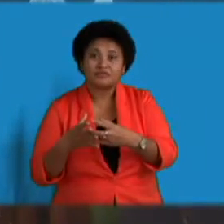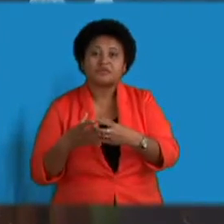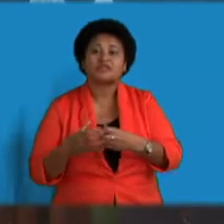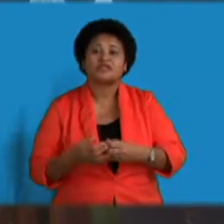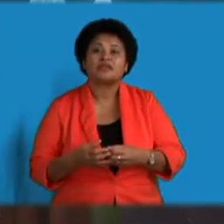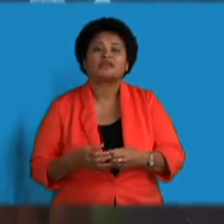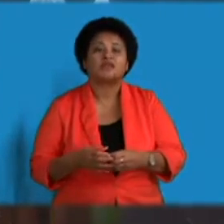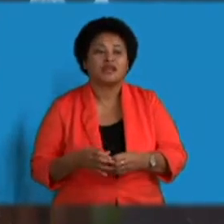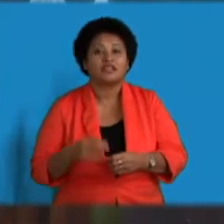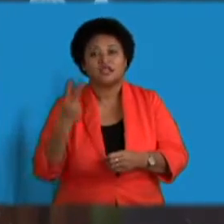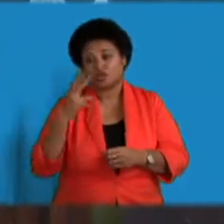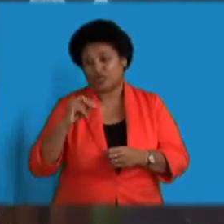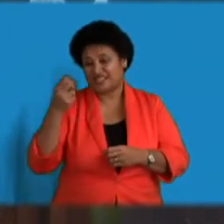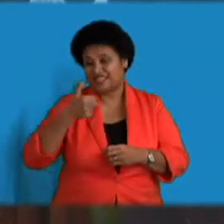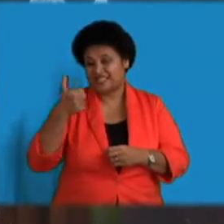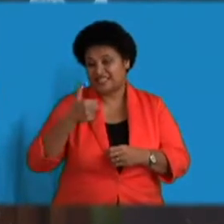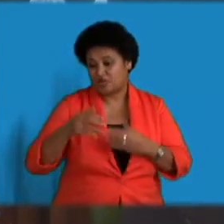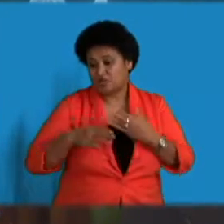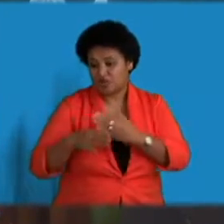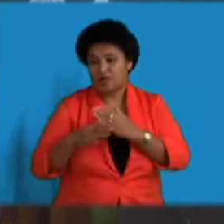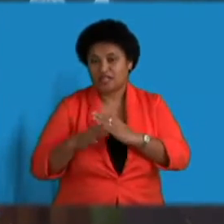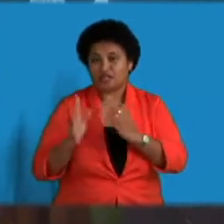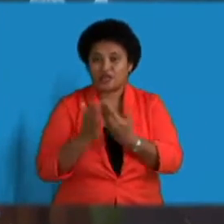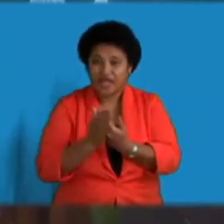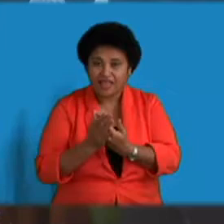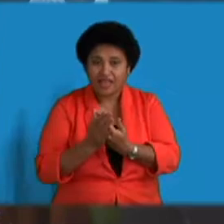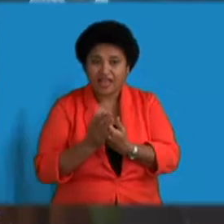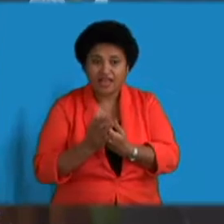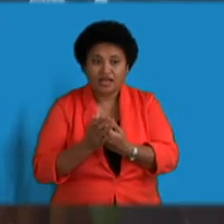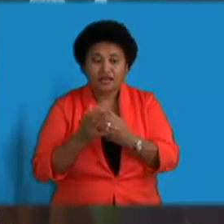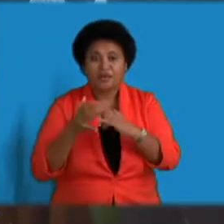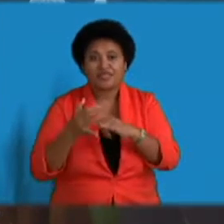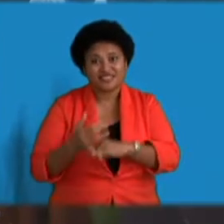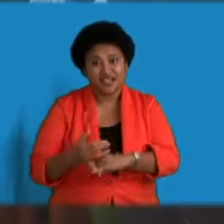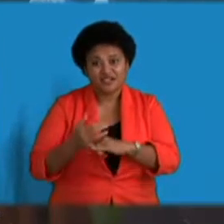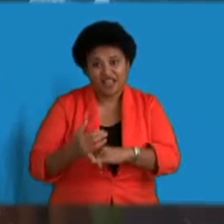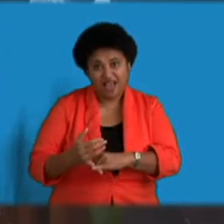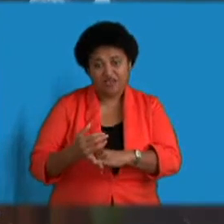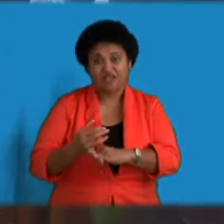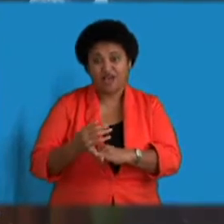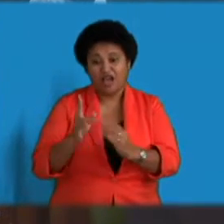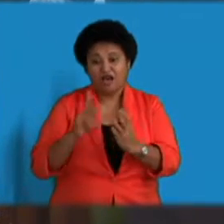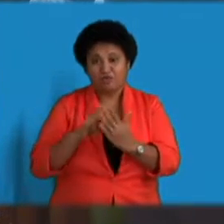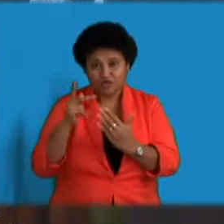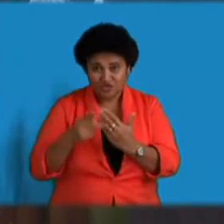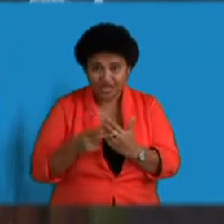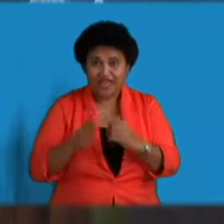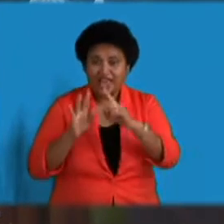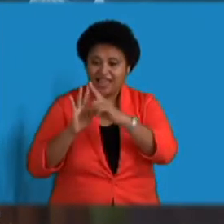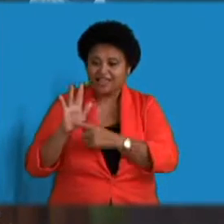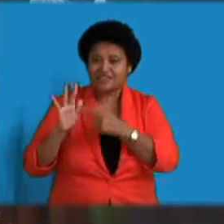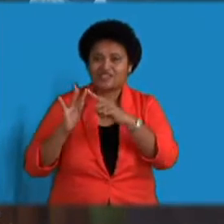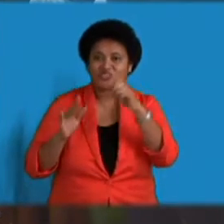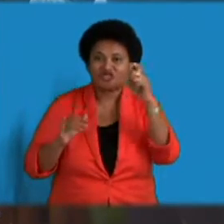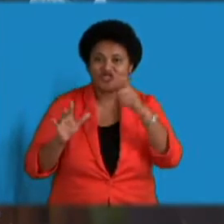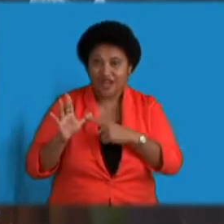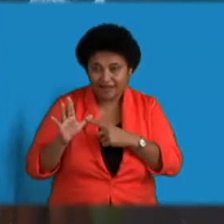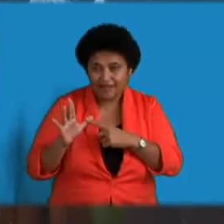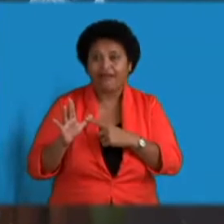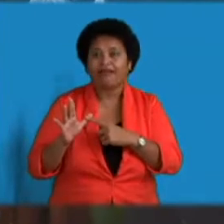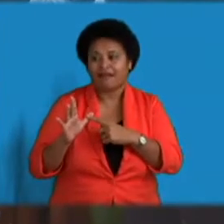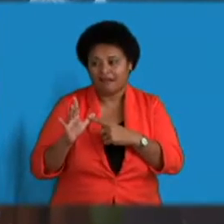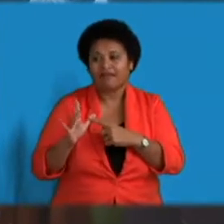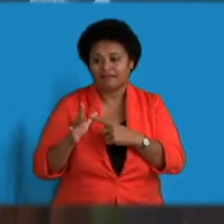In 2016, we collaborated with within the South-South Cooperation Project and JICA to assist our Pacific Island neighbors in development